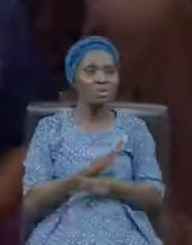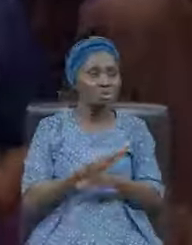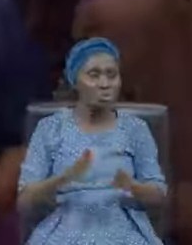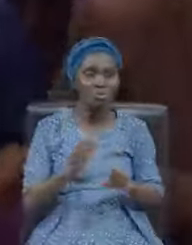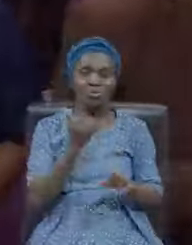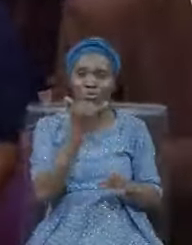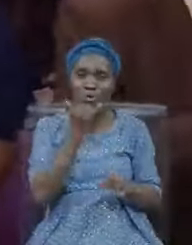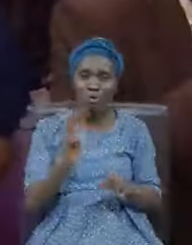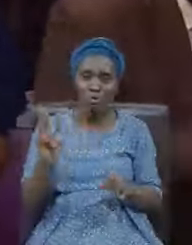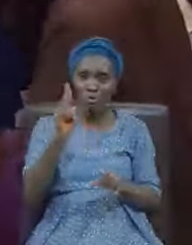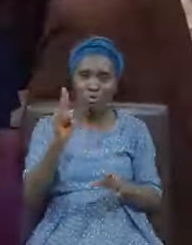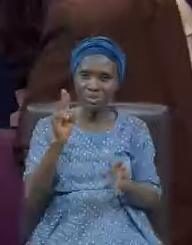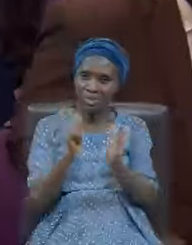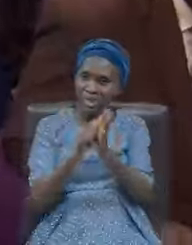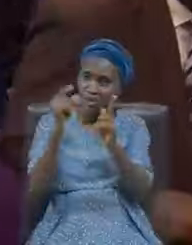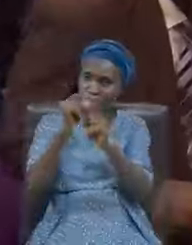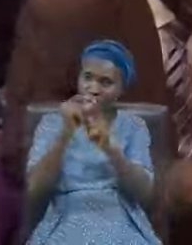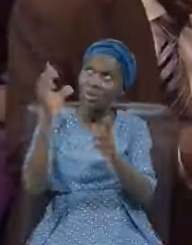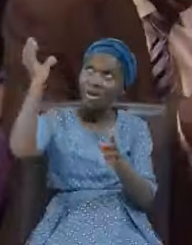misuse that word.